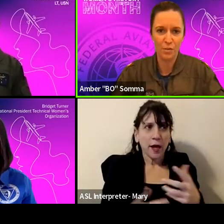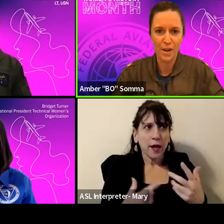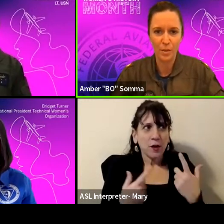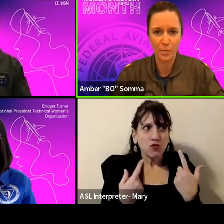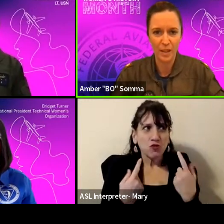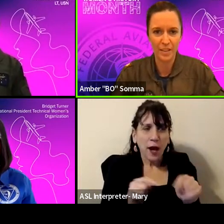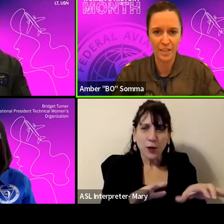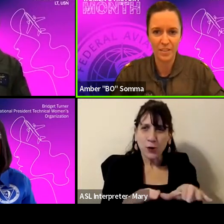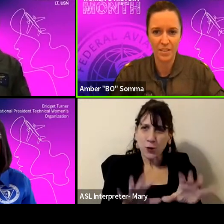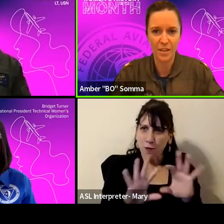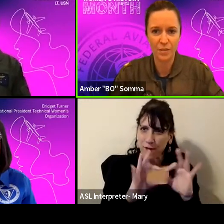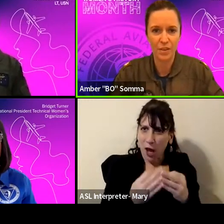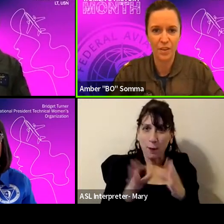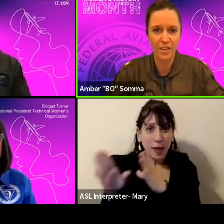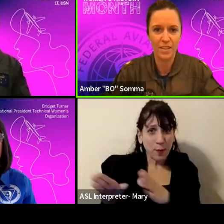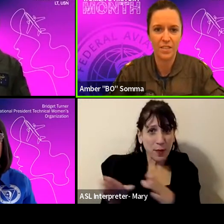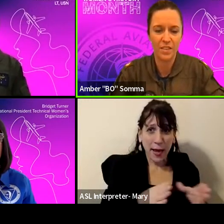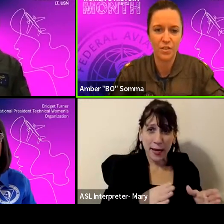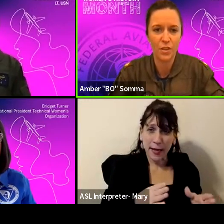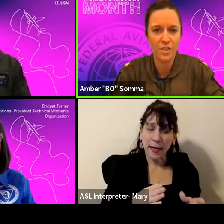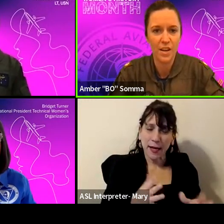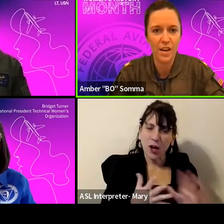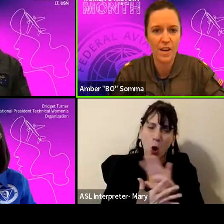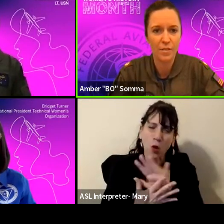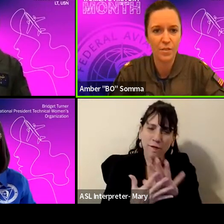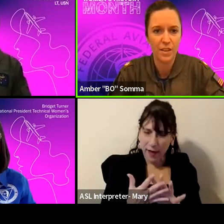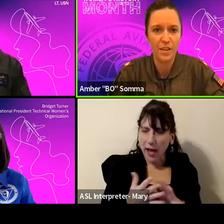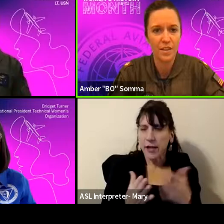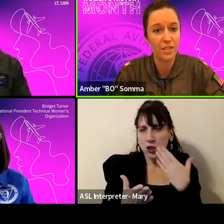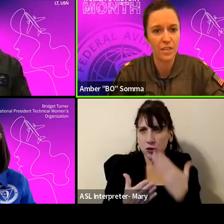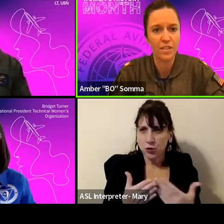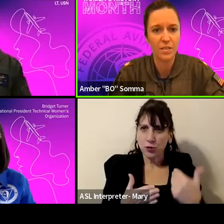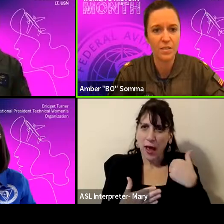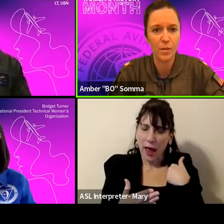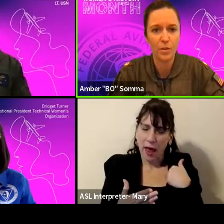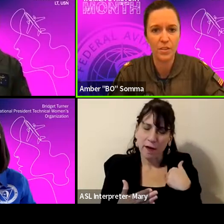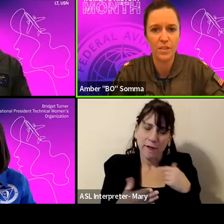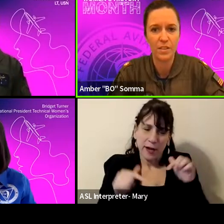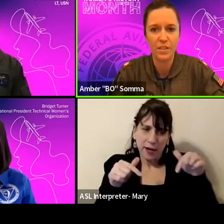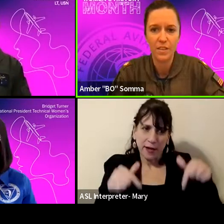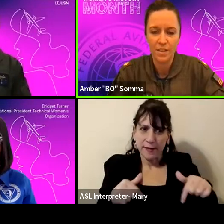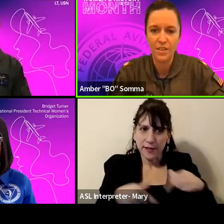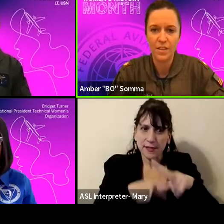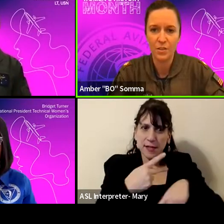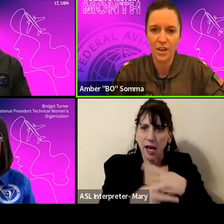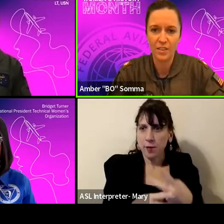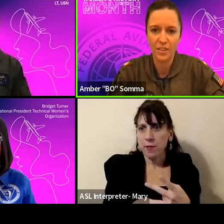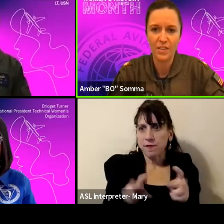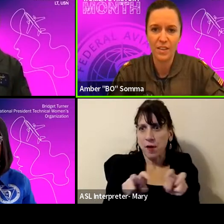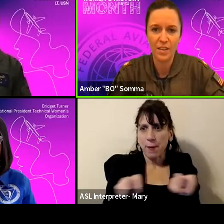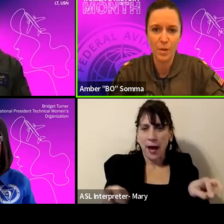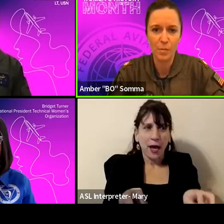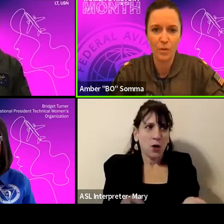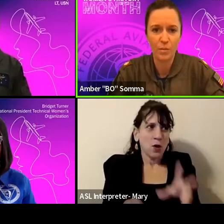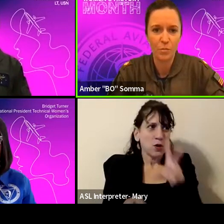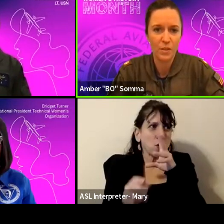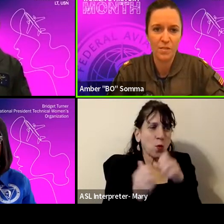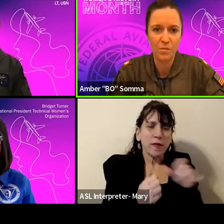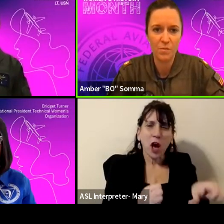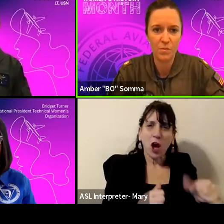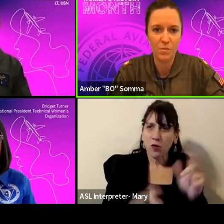all the family planning and stuff? So I think it's great to have things like this and be able to, you know, talk to other